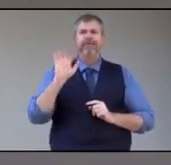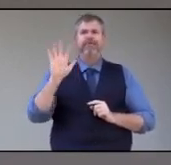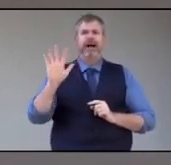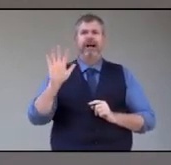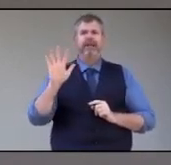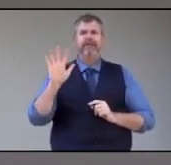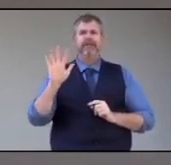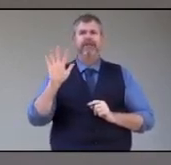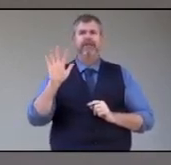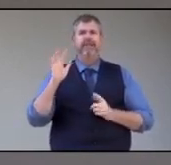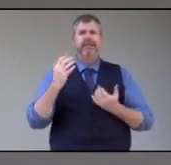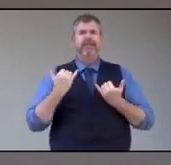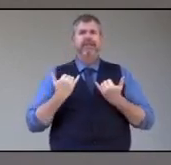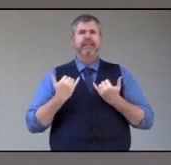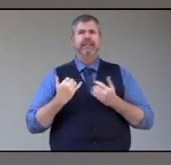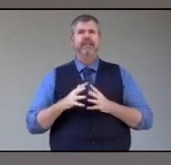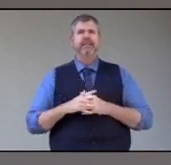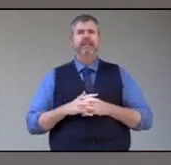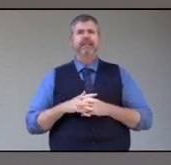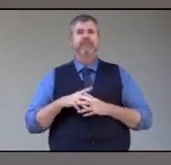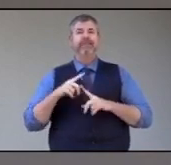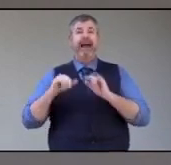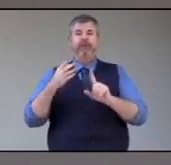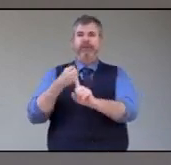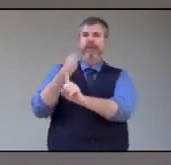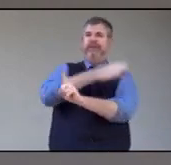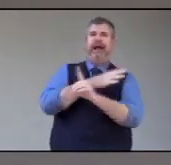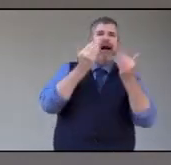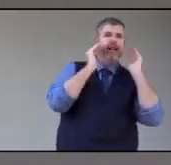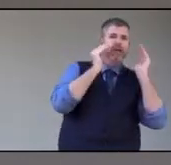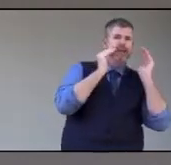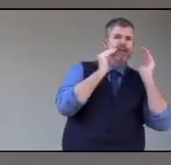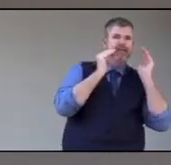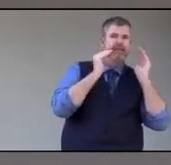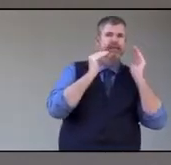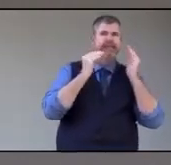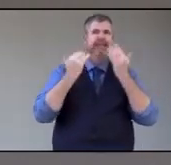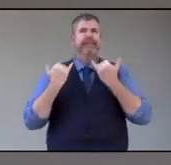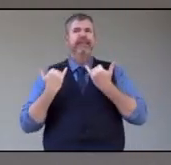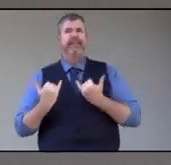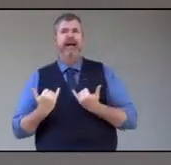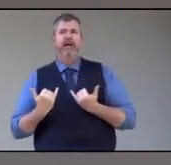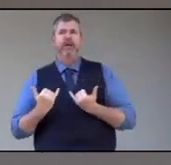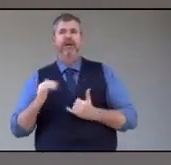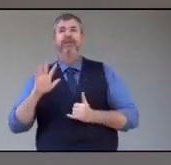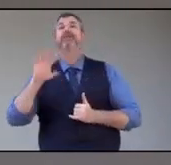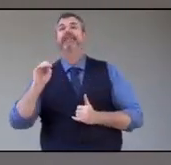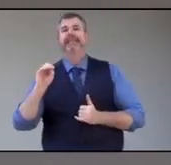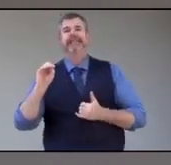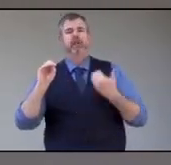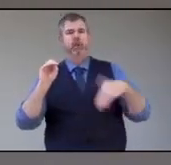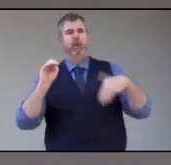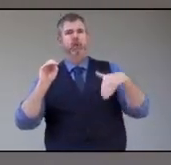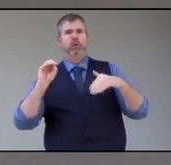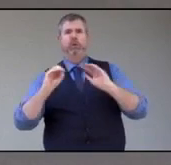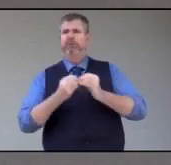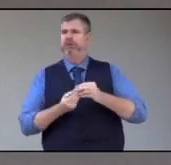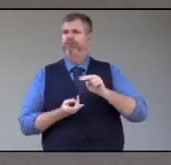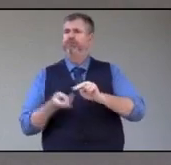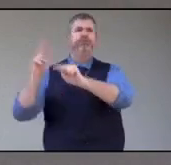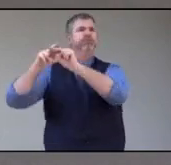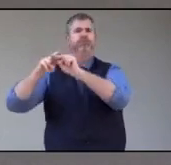at 50. What we are seeing now is not normal. It is an order of magnitude